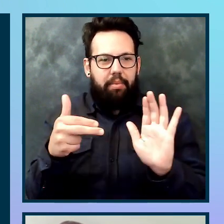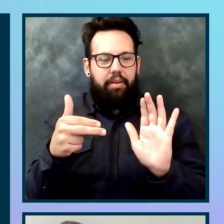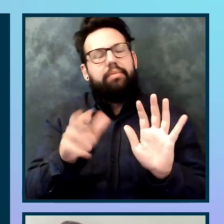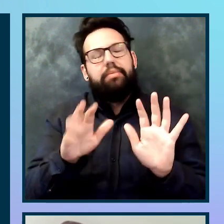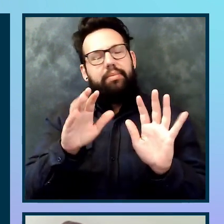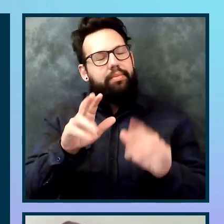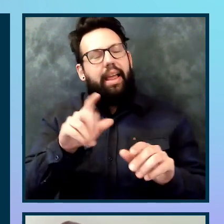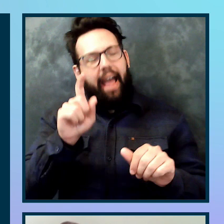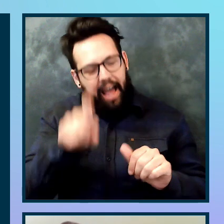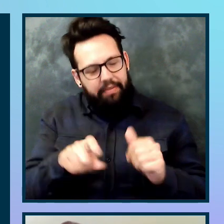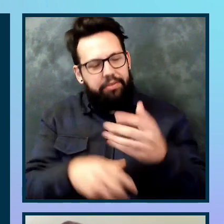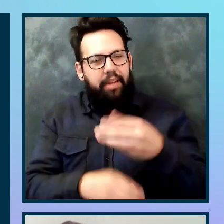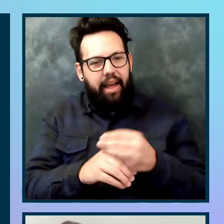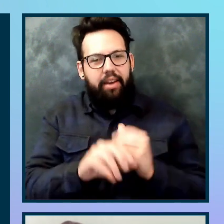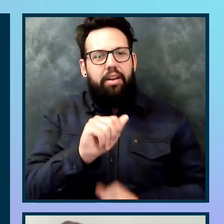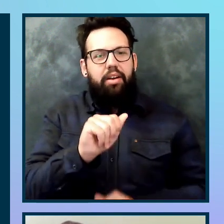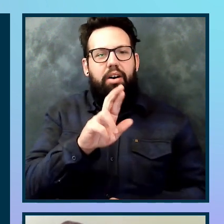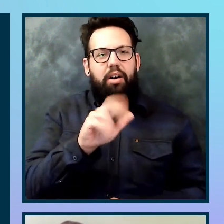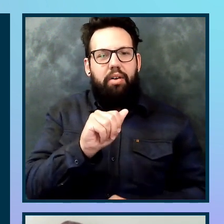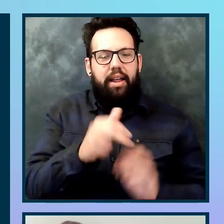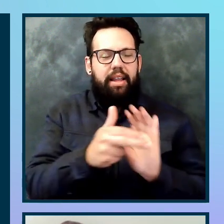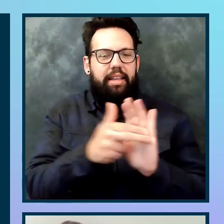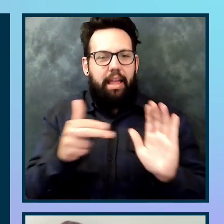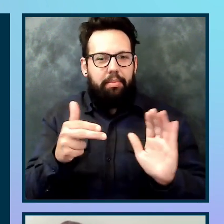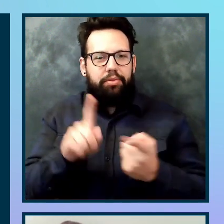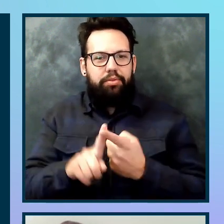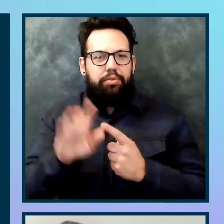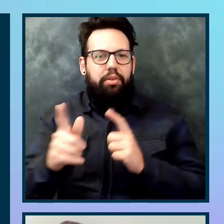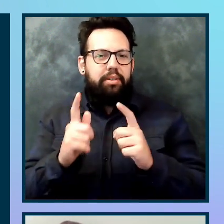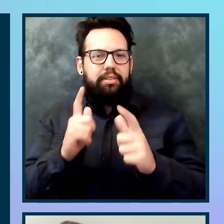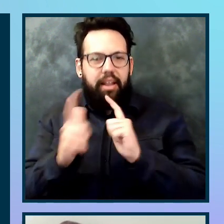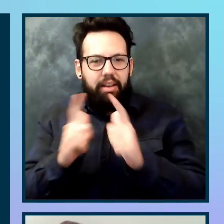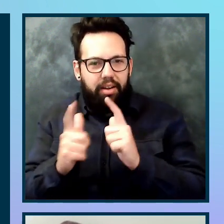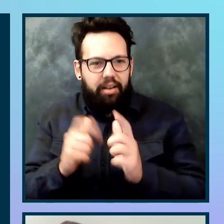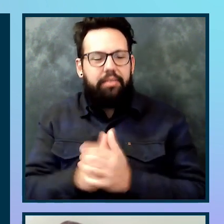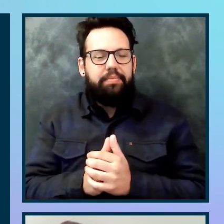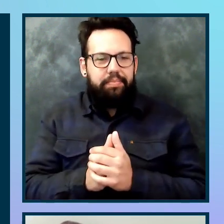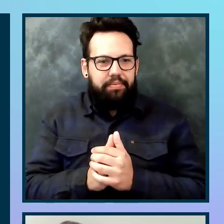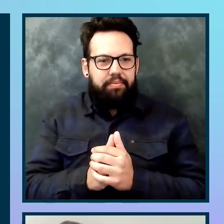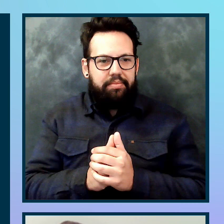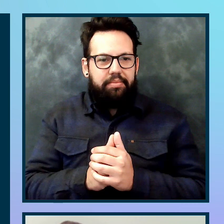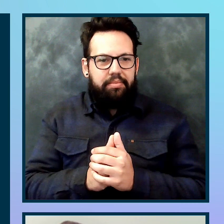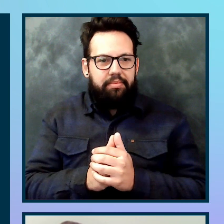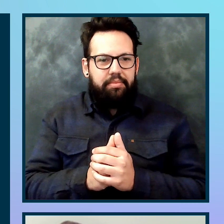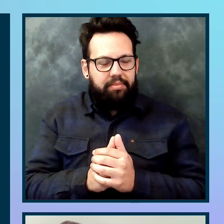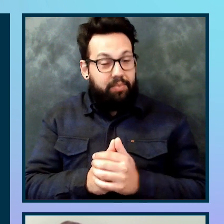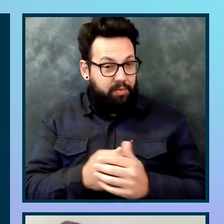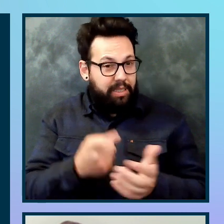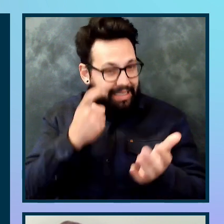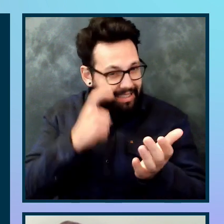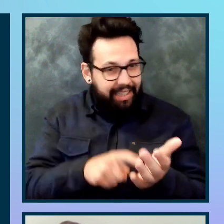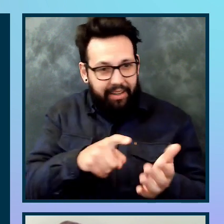labeled by or an aria label to your dialog. Like here, you can see there's no label there.